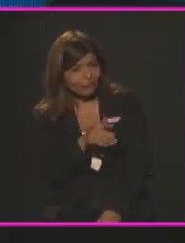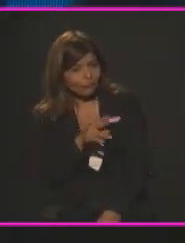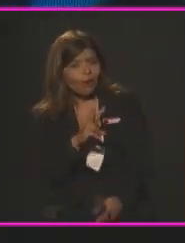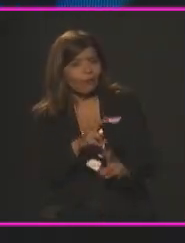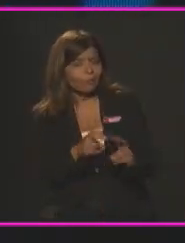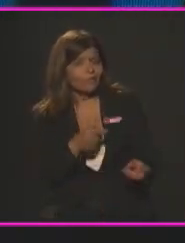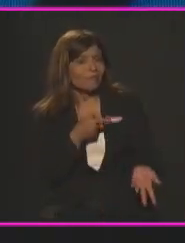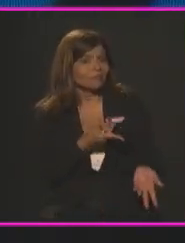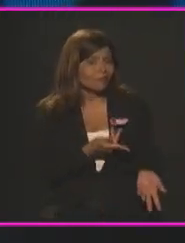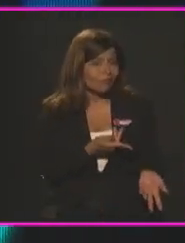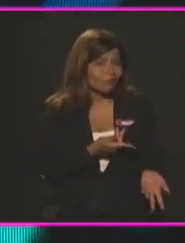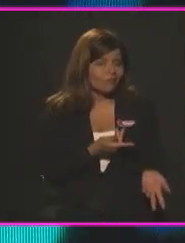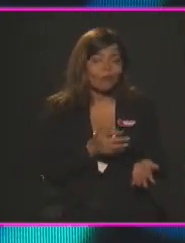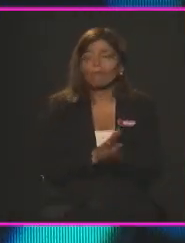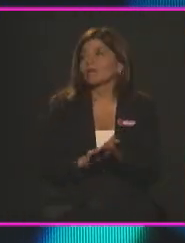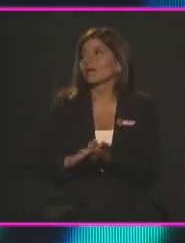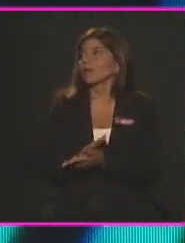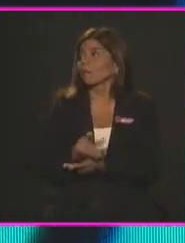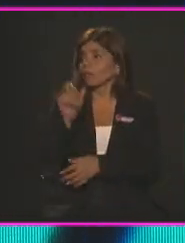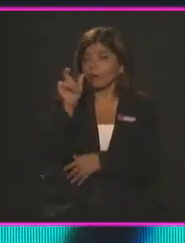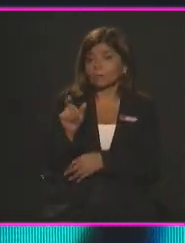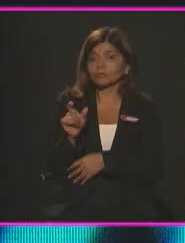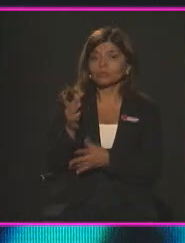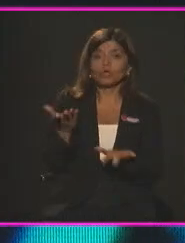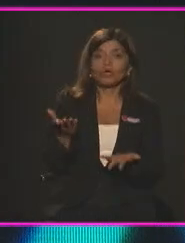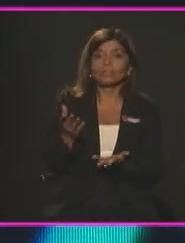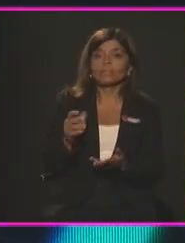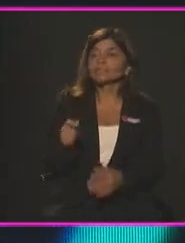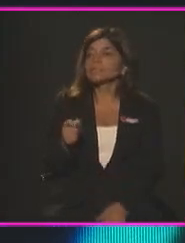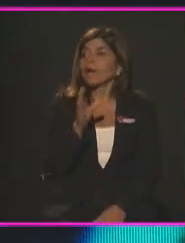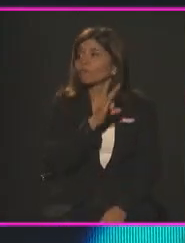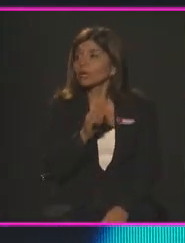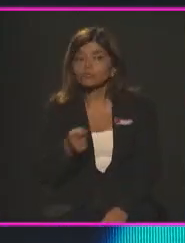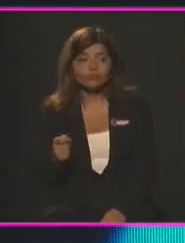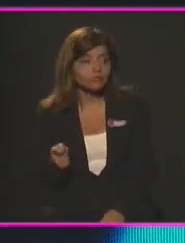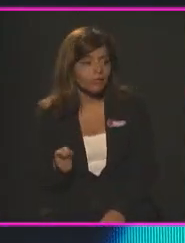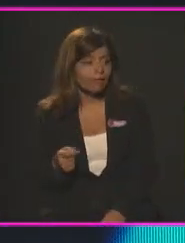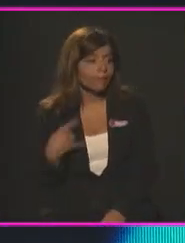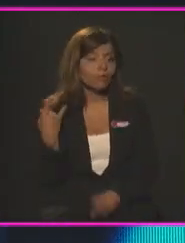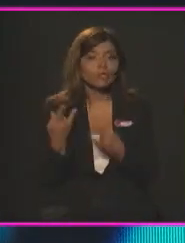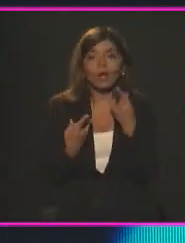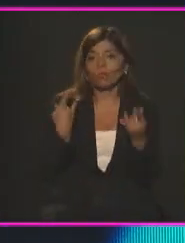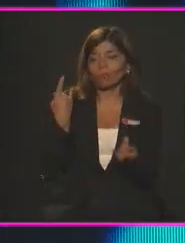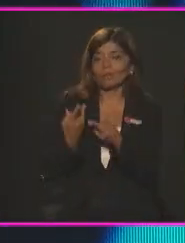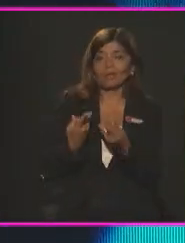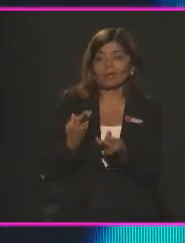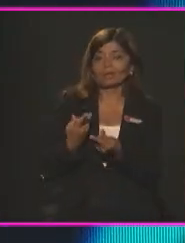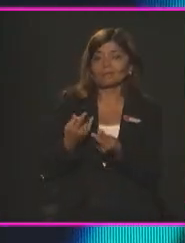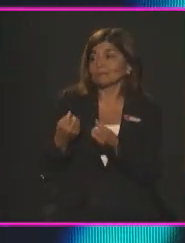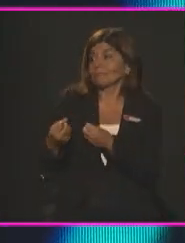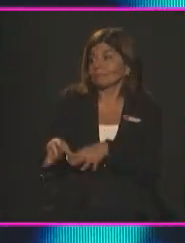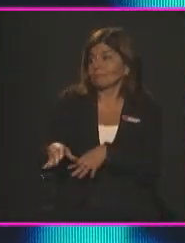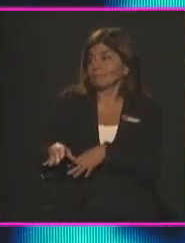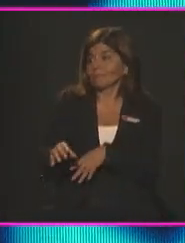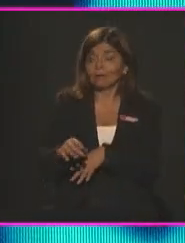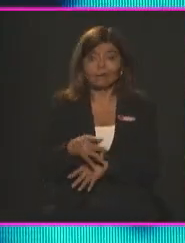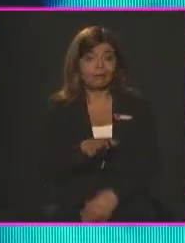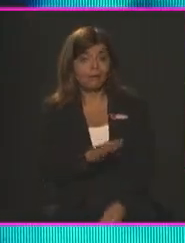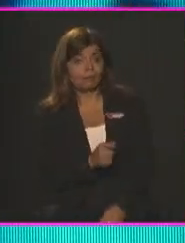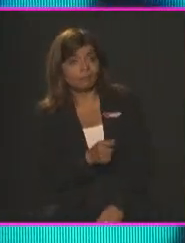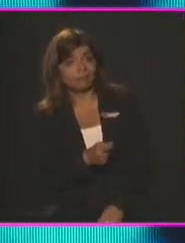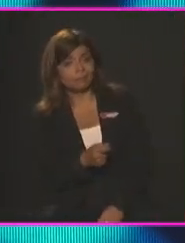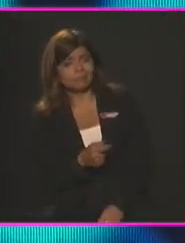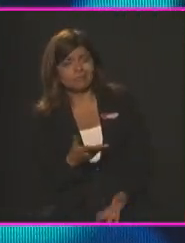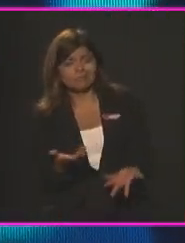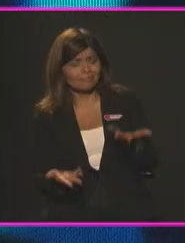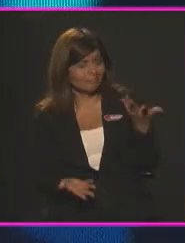under the streetlight, not because that's where he dropped them, but because that's where the light is? And I start to wonder, are all the